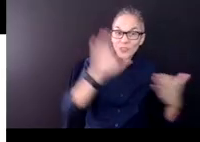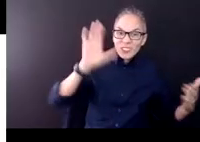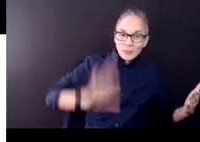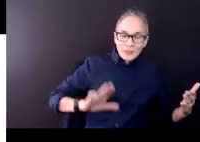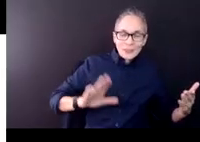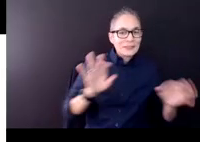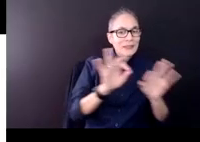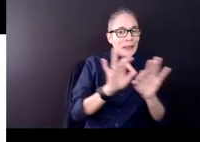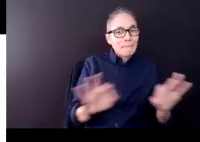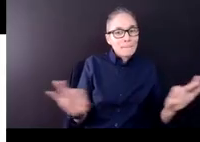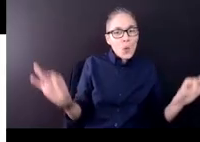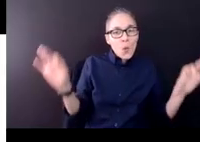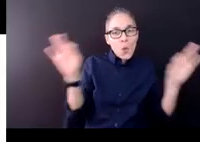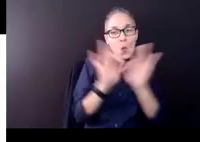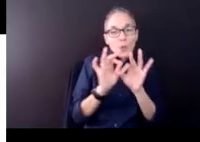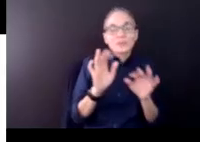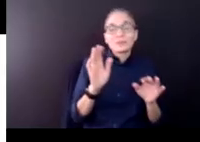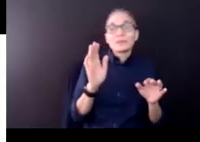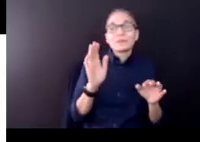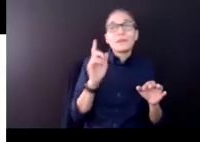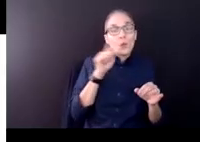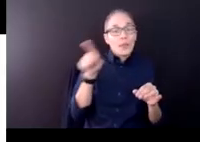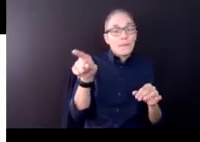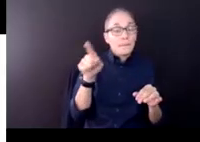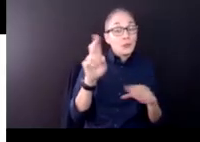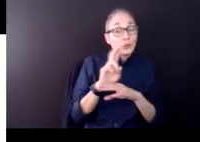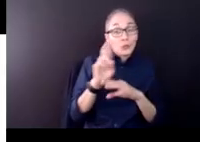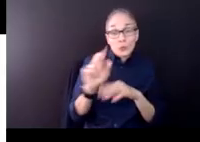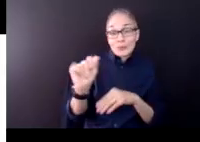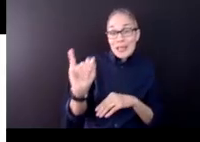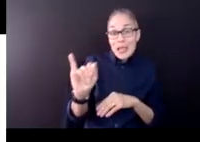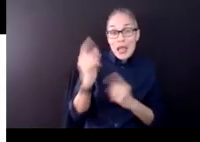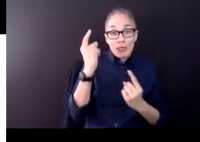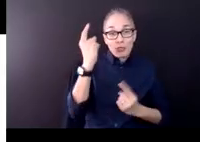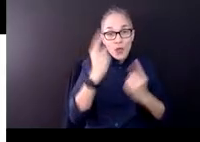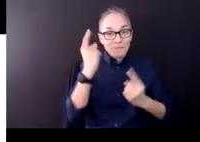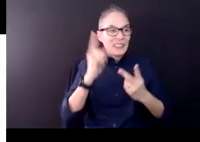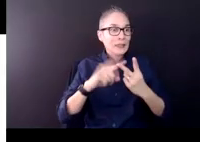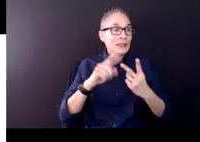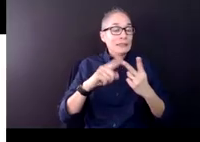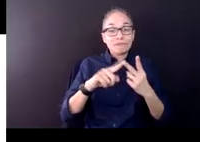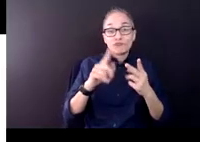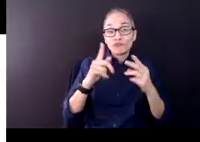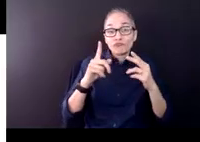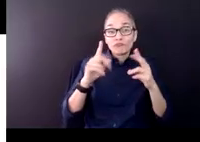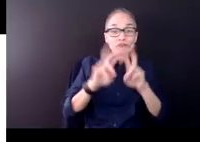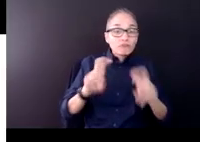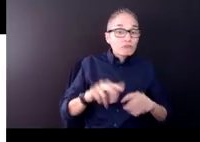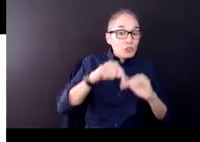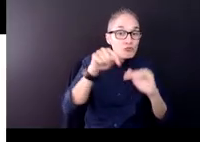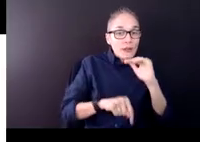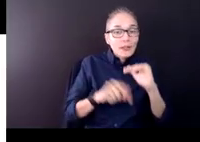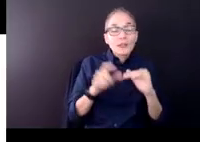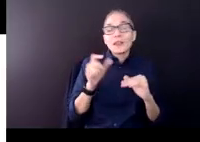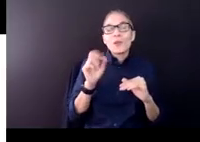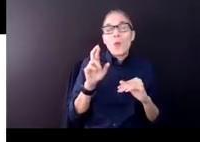key to them either using AI thoughtfully, critically, with discernment or if they're just using it